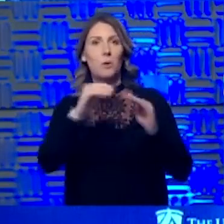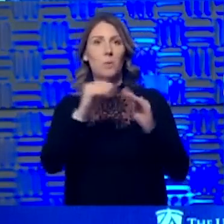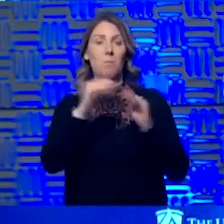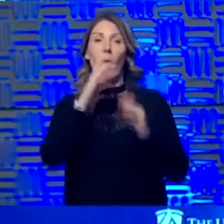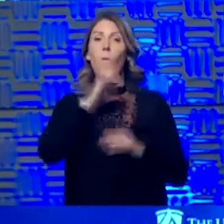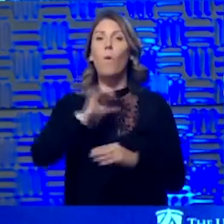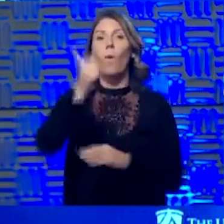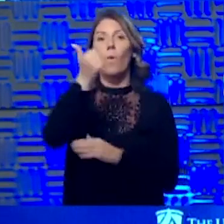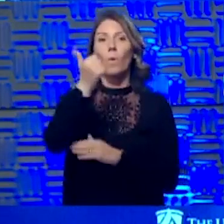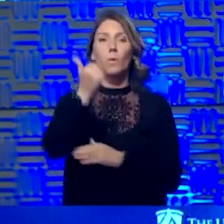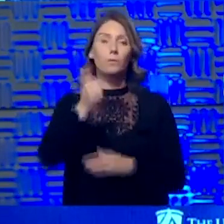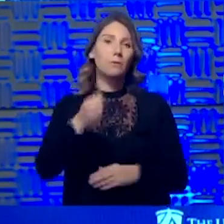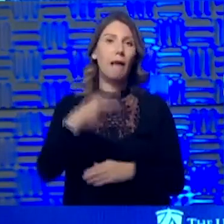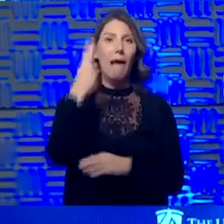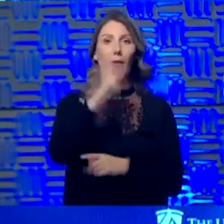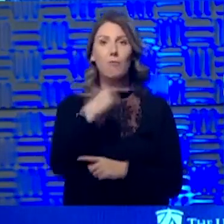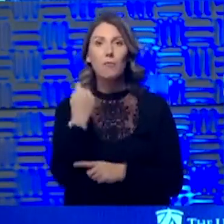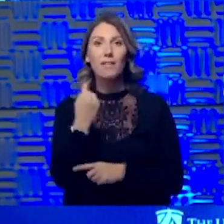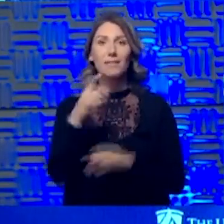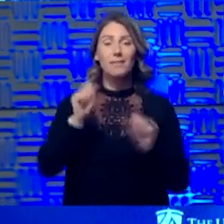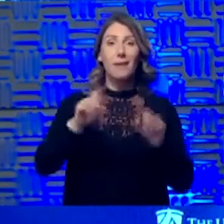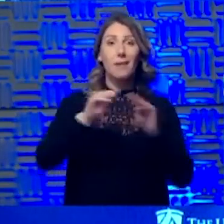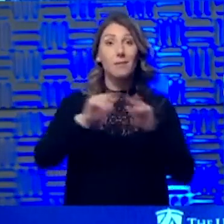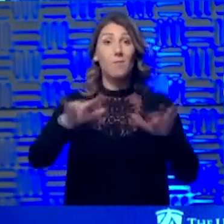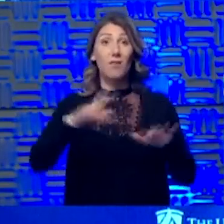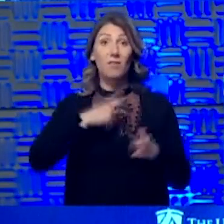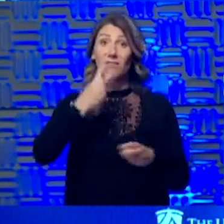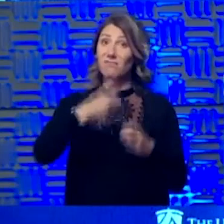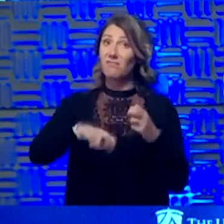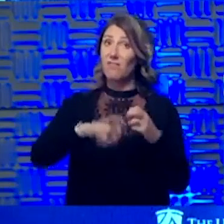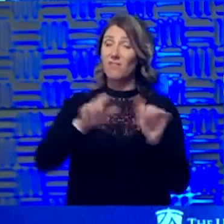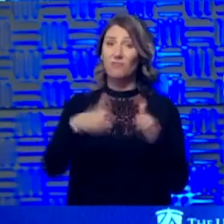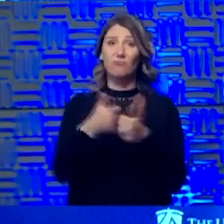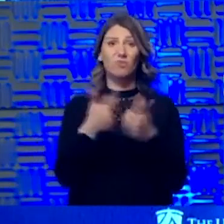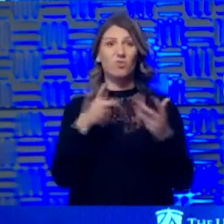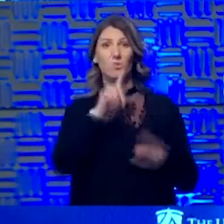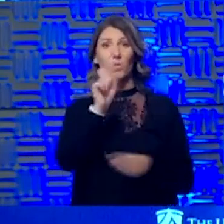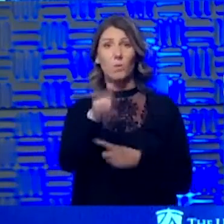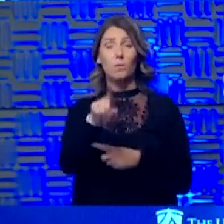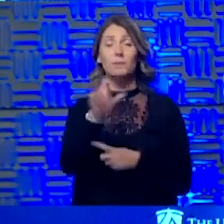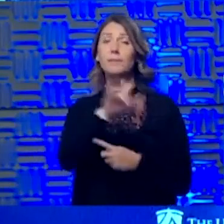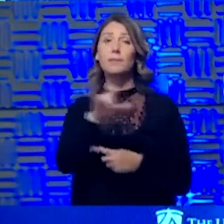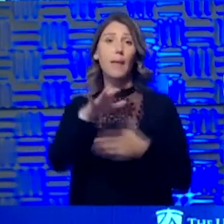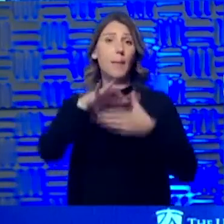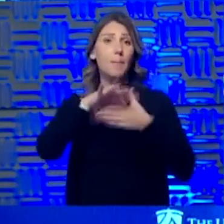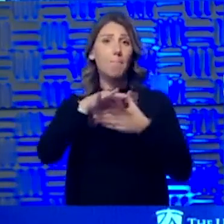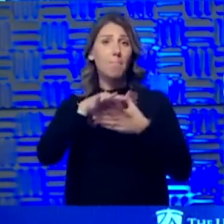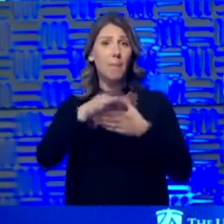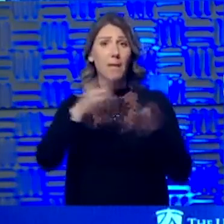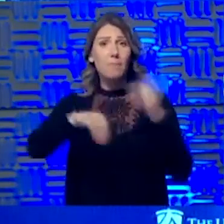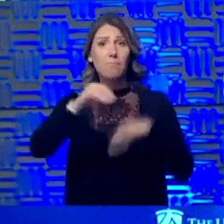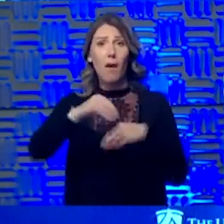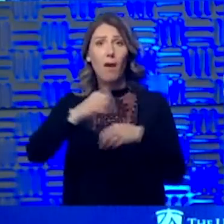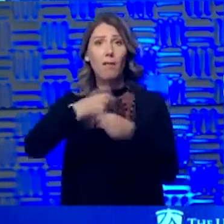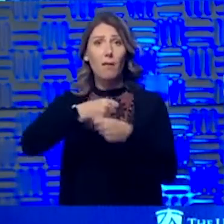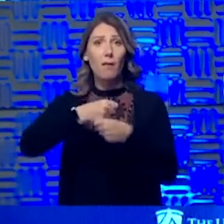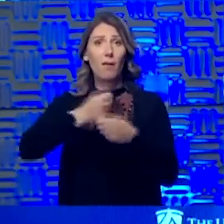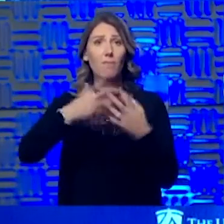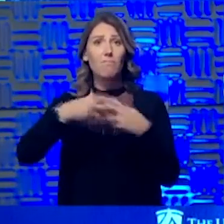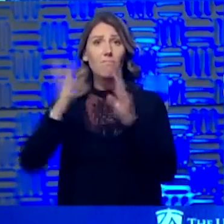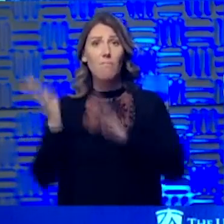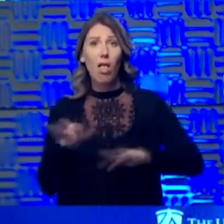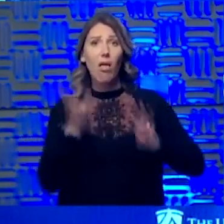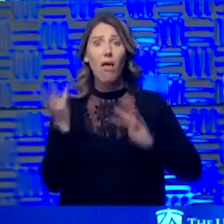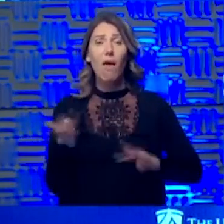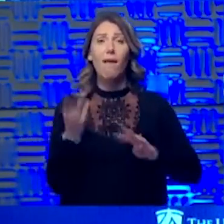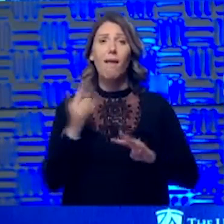risk, and then you can spread it around. I think that's just hard. That's feeling more and more like a meatpacking plant, and less like I've got a safe bubble out there, and I